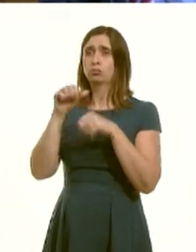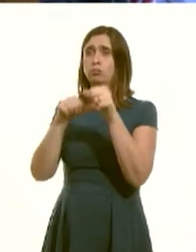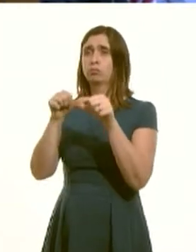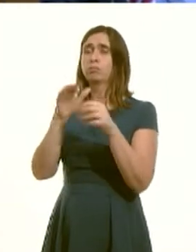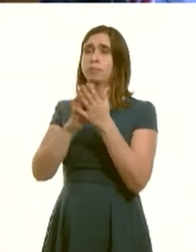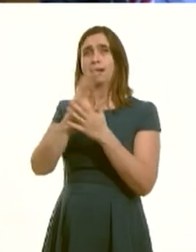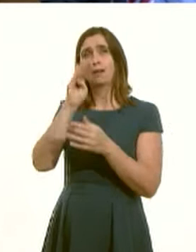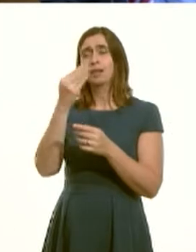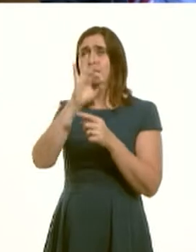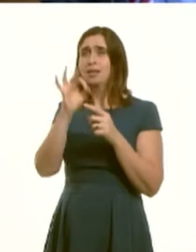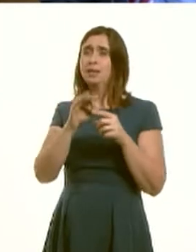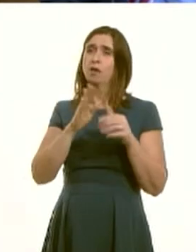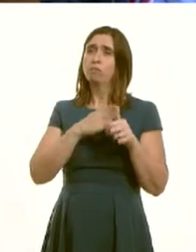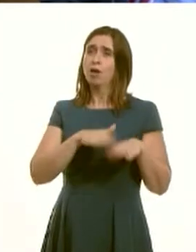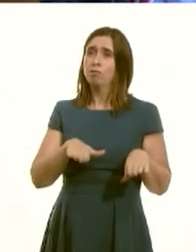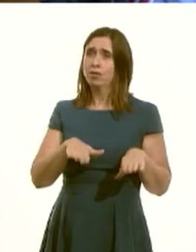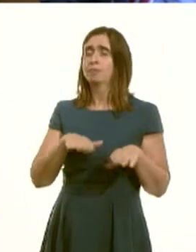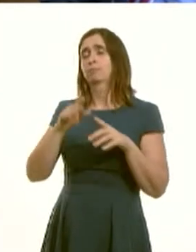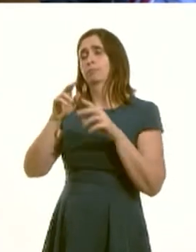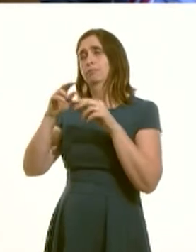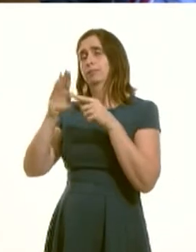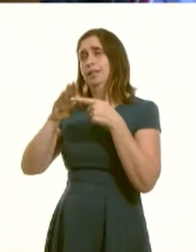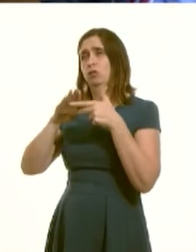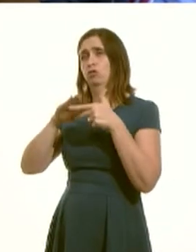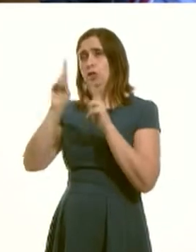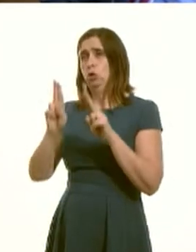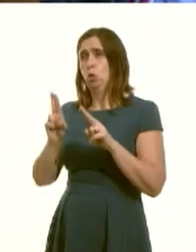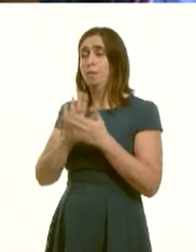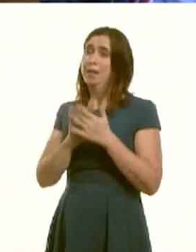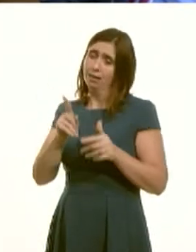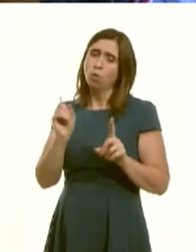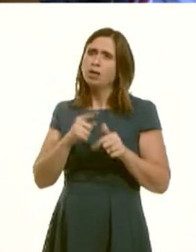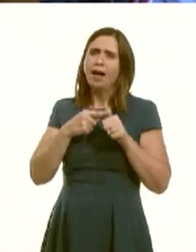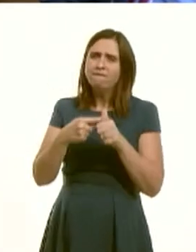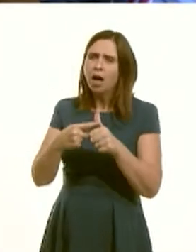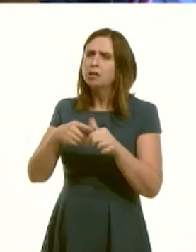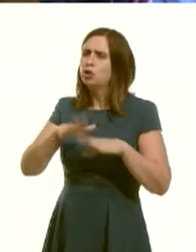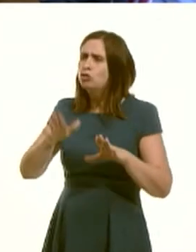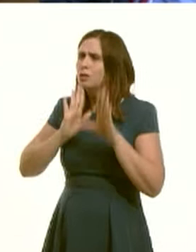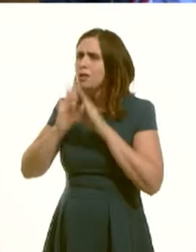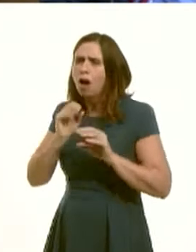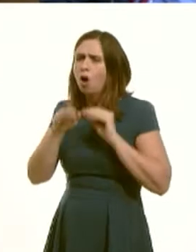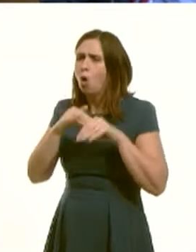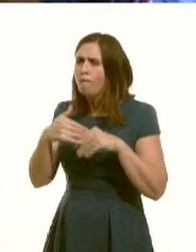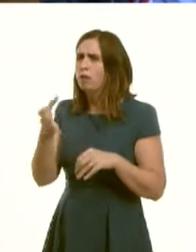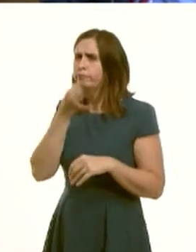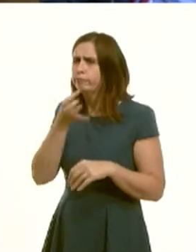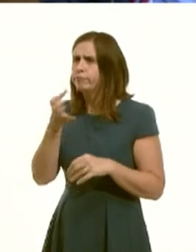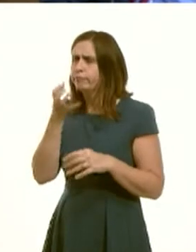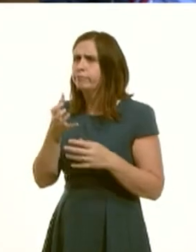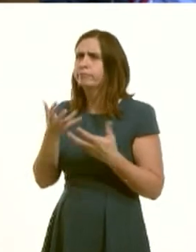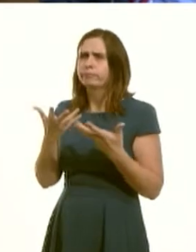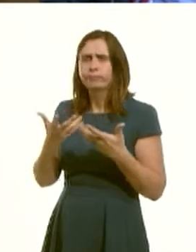99% of primary and secondary schools in Wales, and that does include advice for children and young people about alcohol misuse. And we